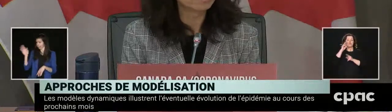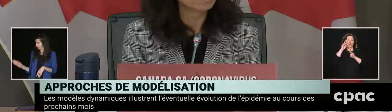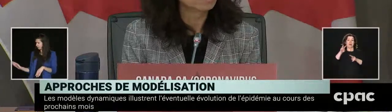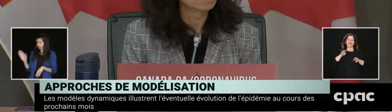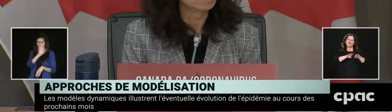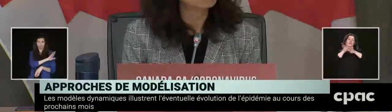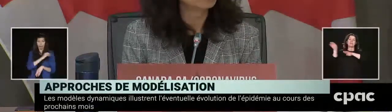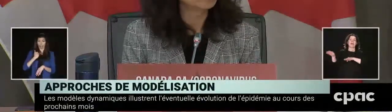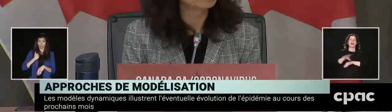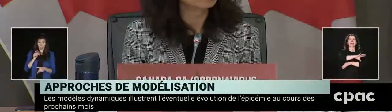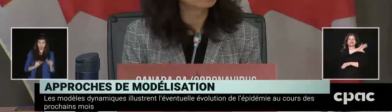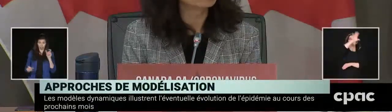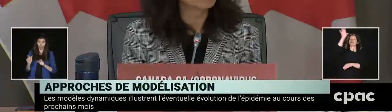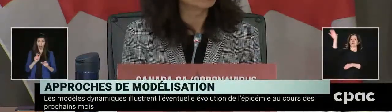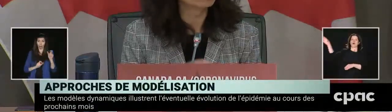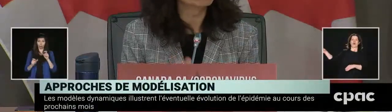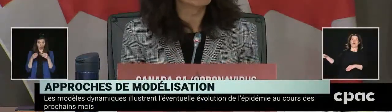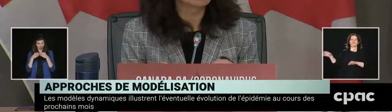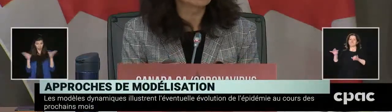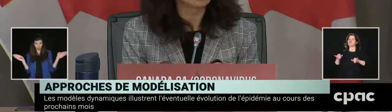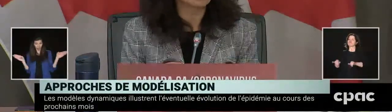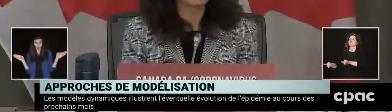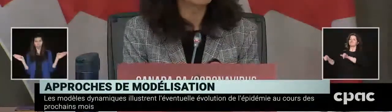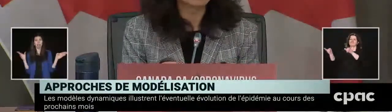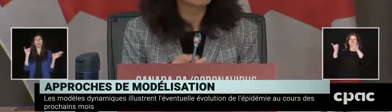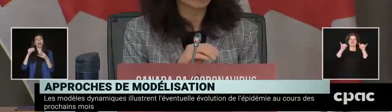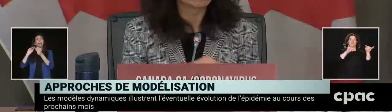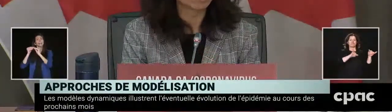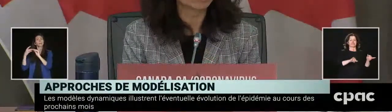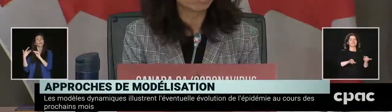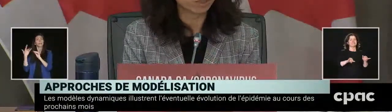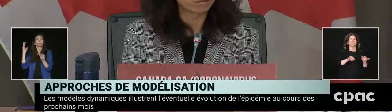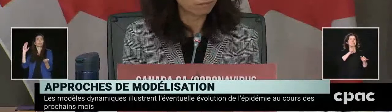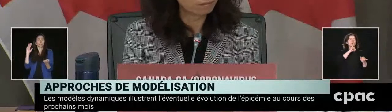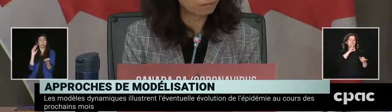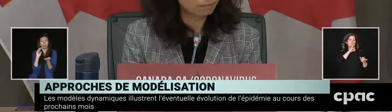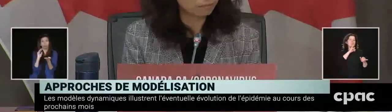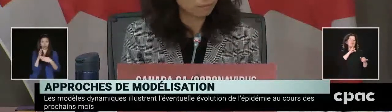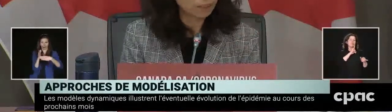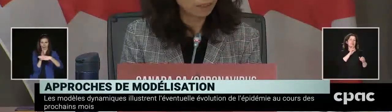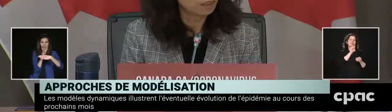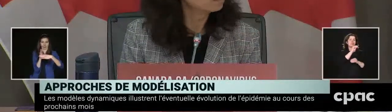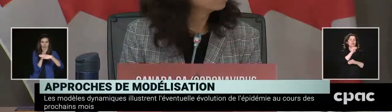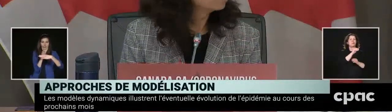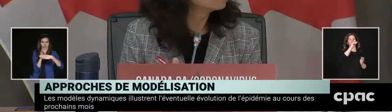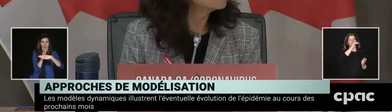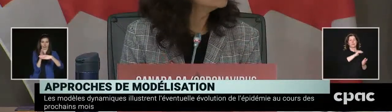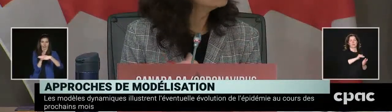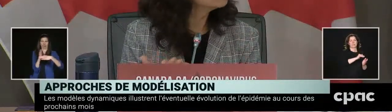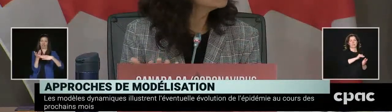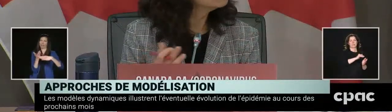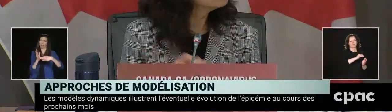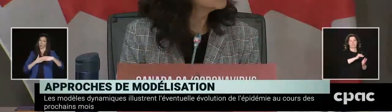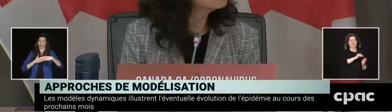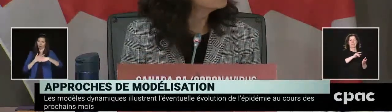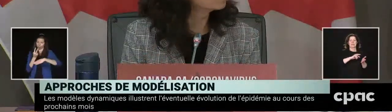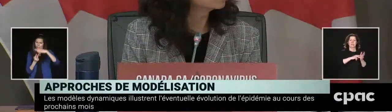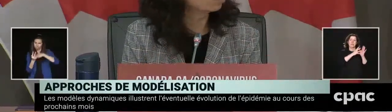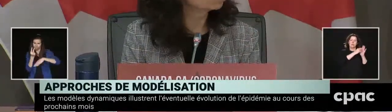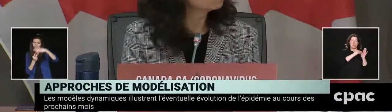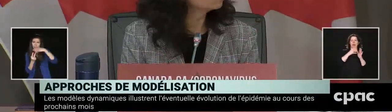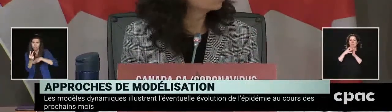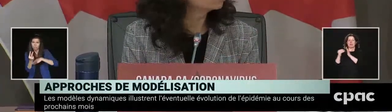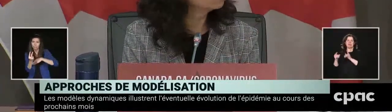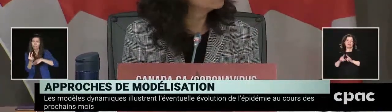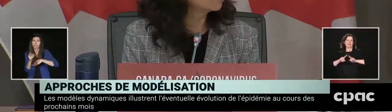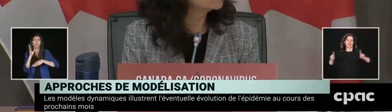reduce that. So the models will look at the dynamics of transmission as well. I don't know if